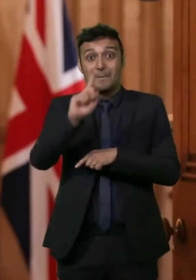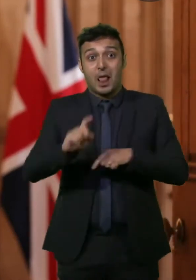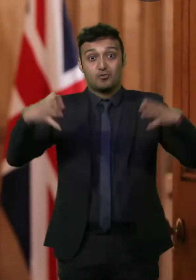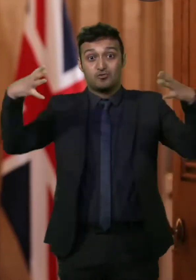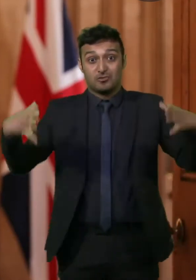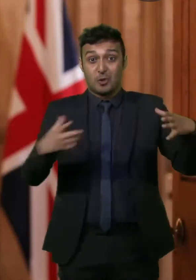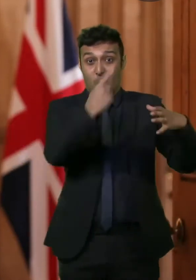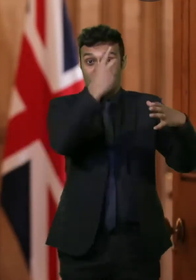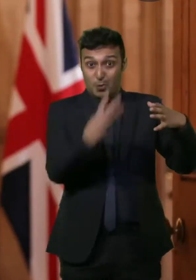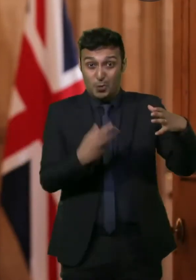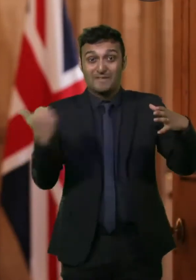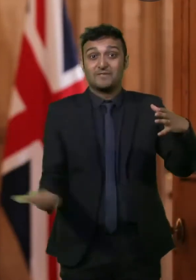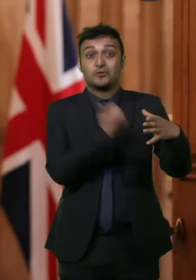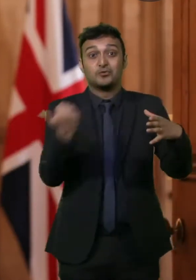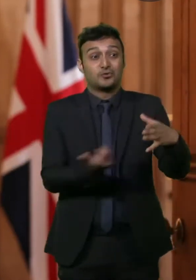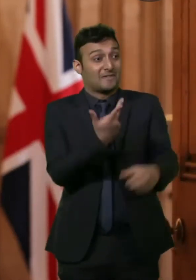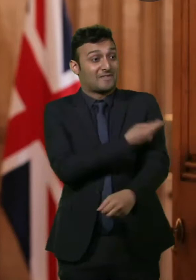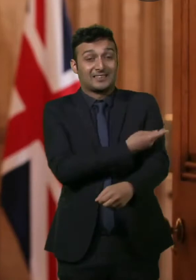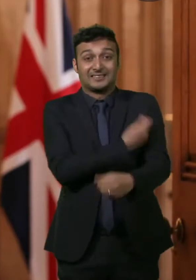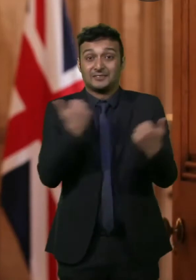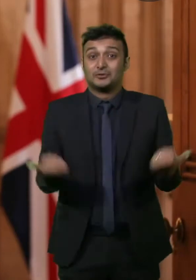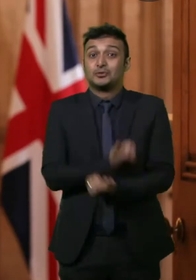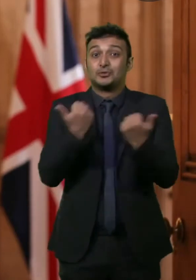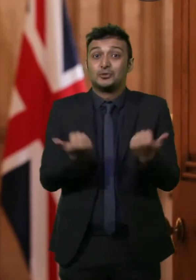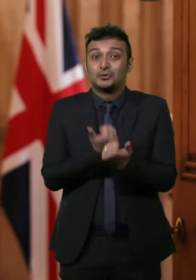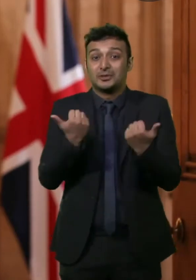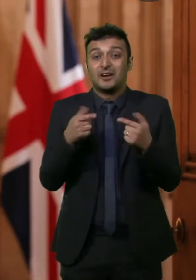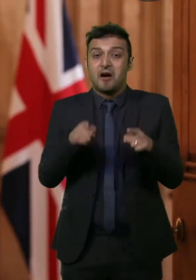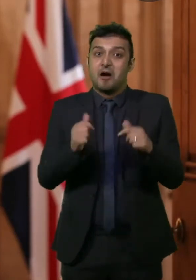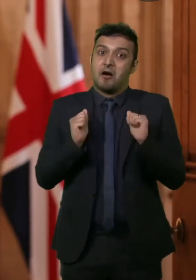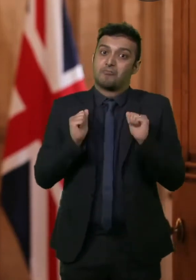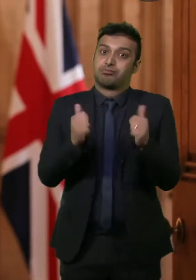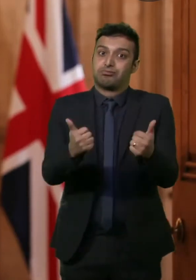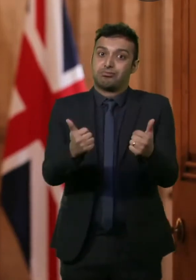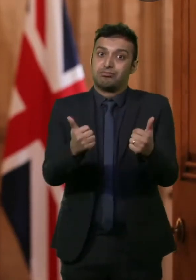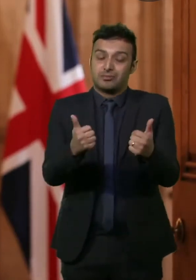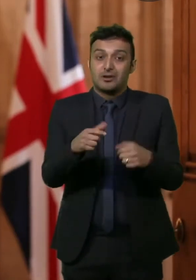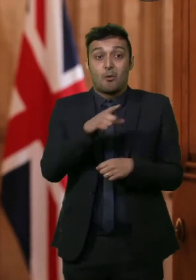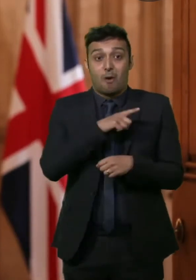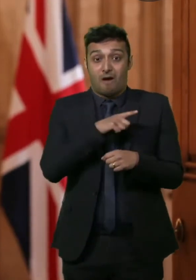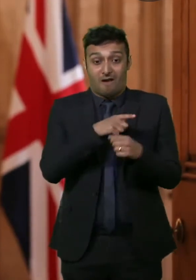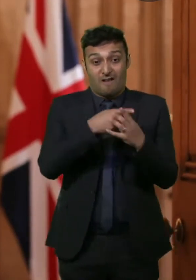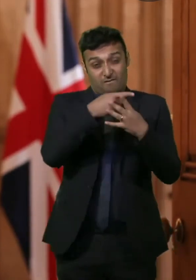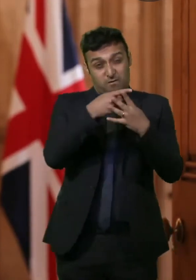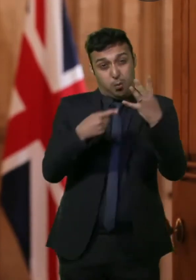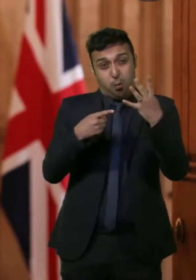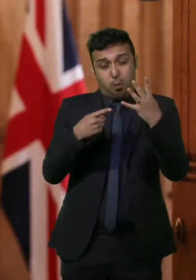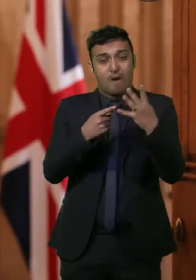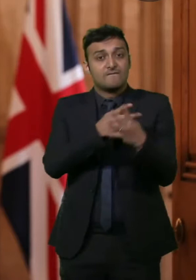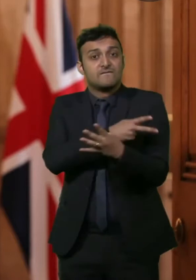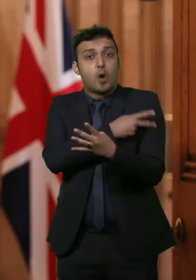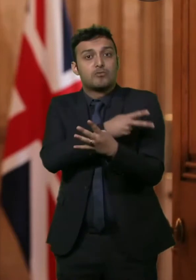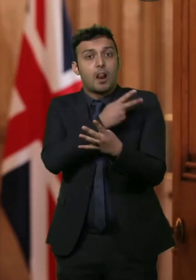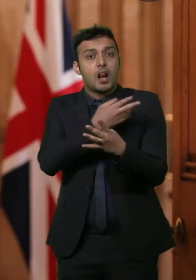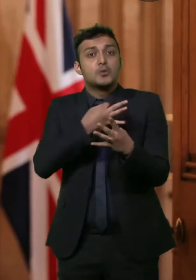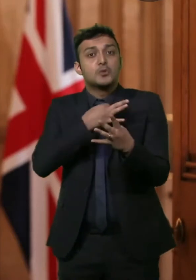with confidence because all 4 of the most vulnerable groups have not only been vaccinated in overwhelming numbers, but